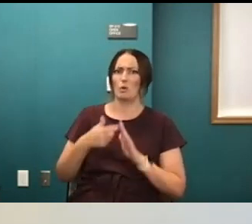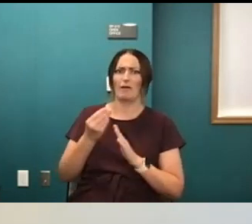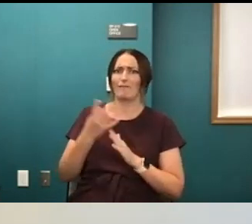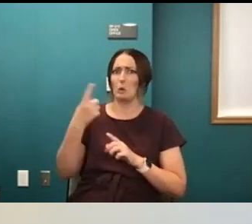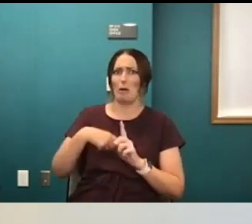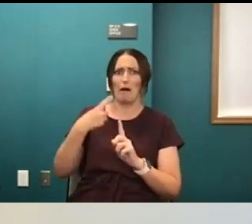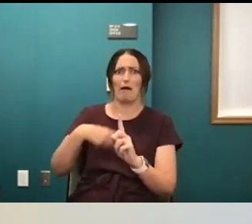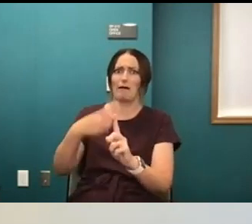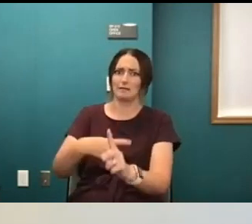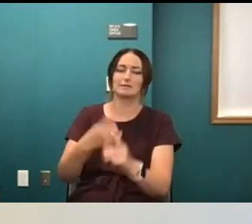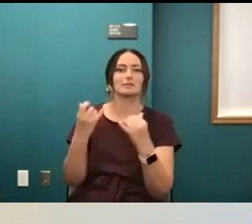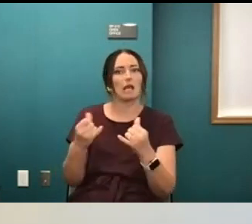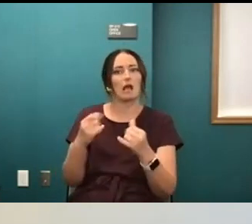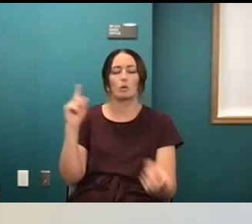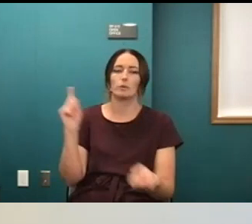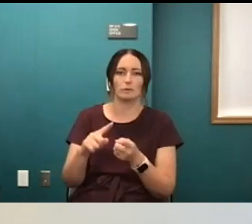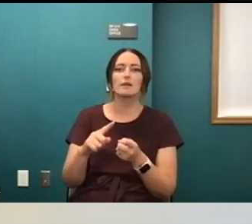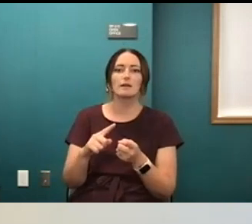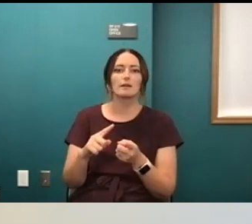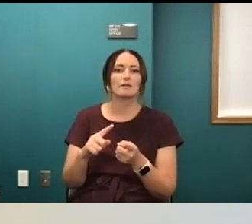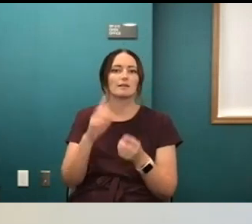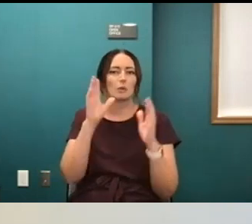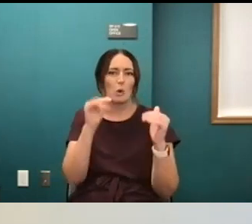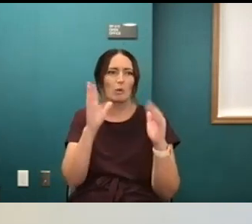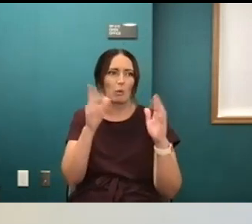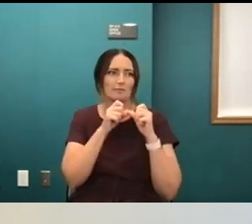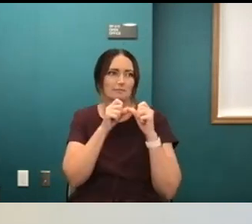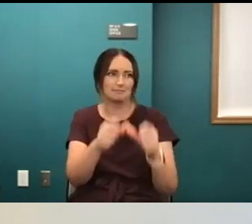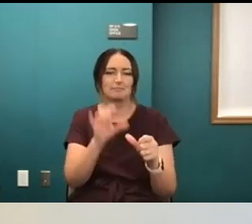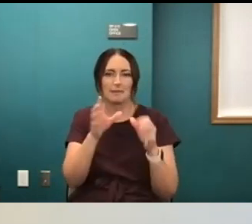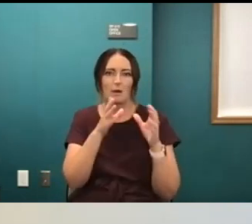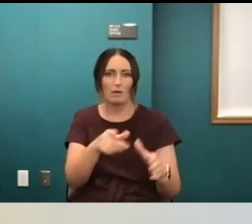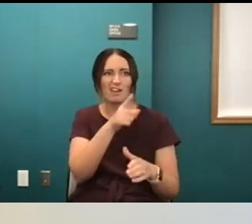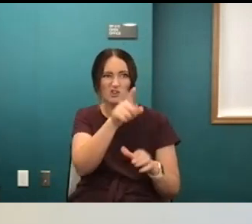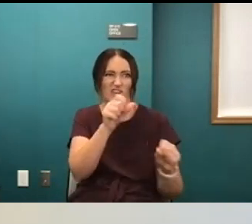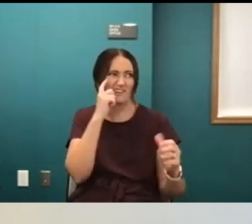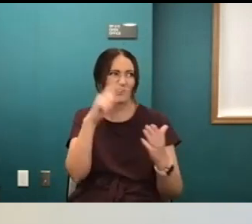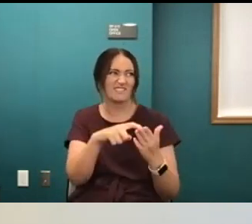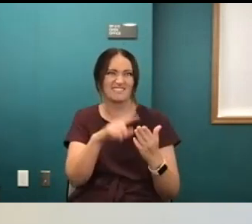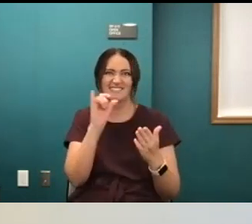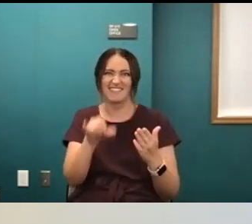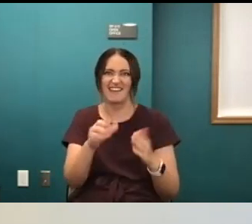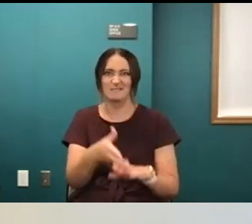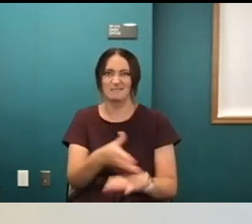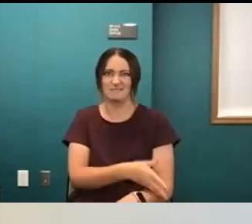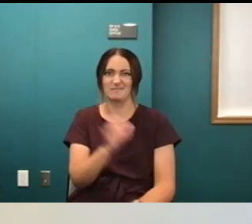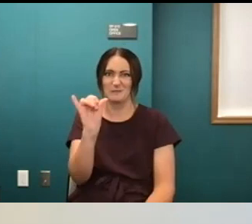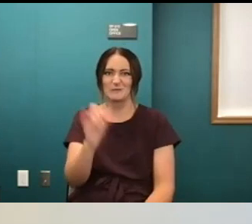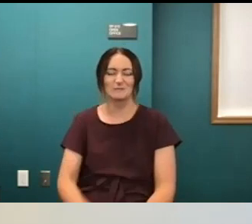the case anymore. So we hope that that continues to be the trend moving forward and that you guys also start to notice that benefit too. Great.